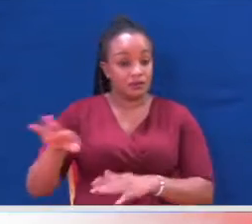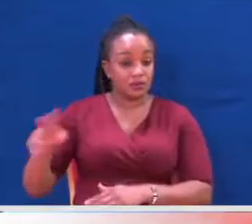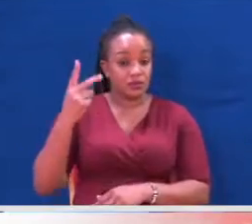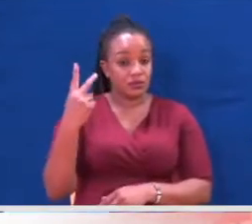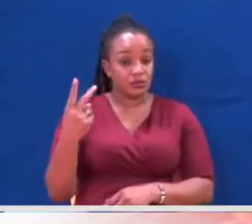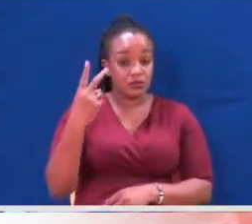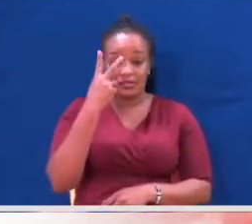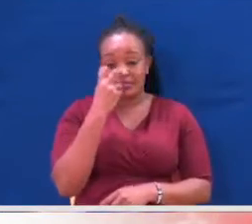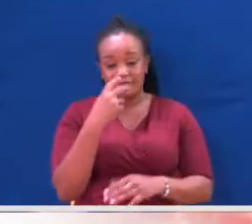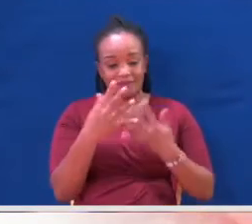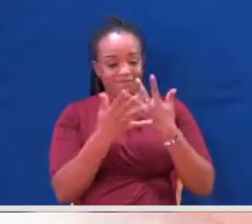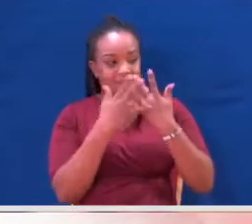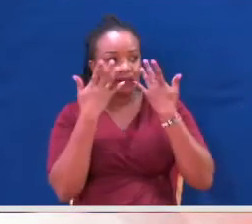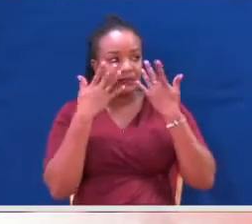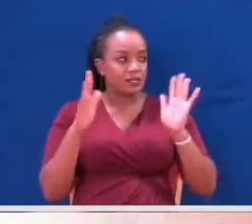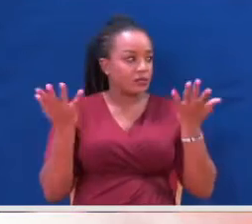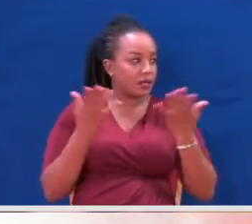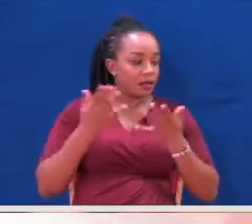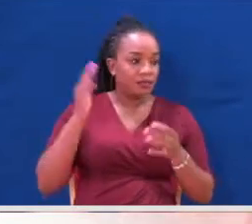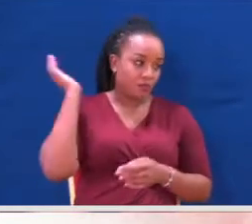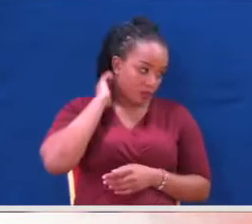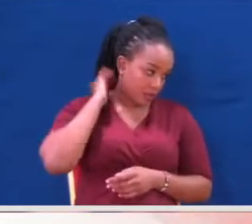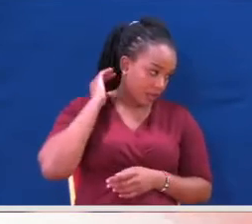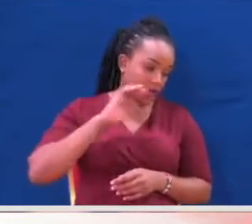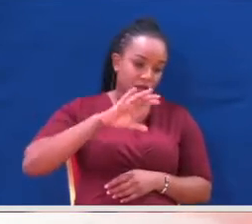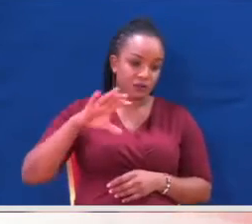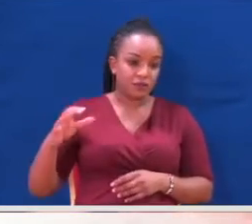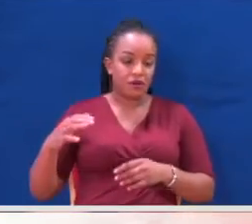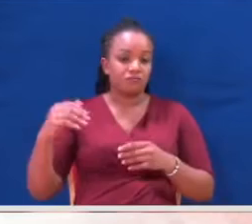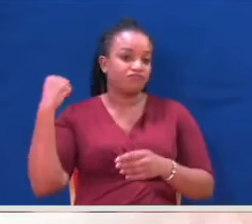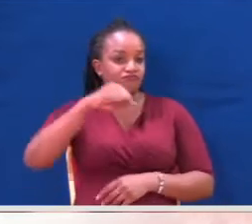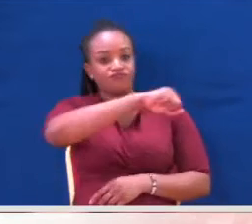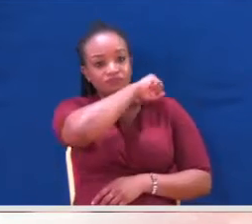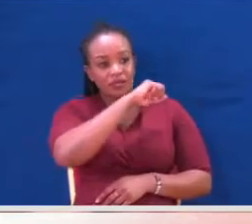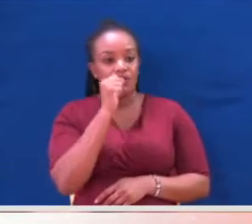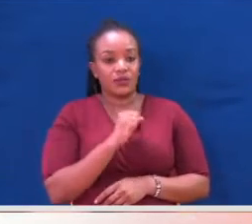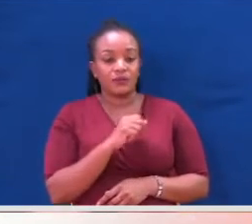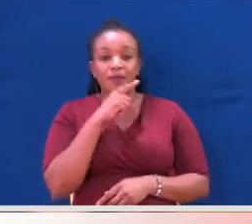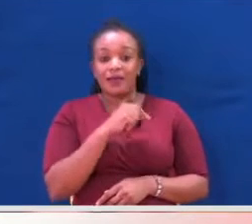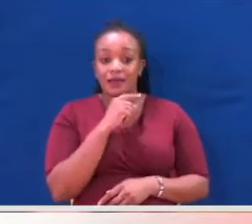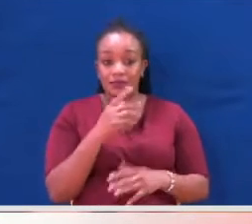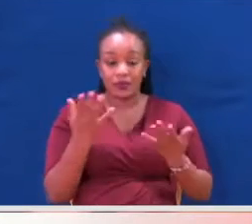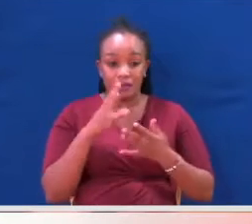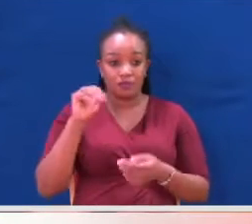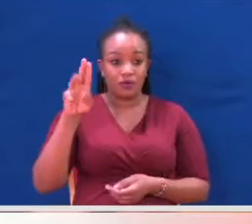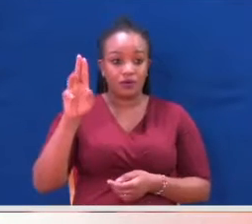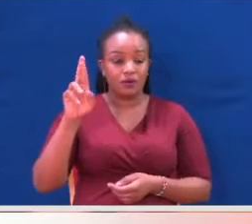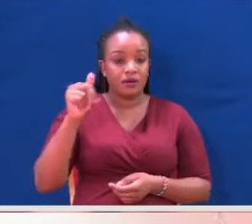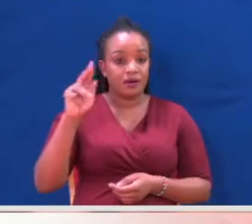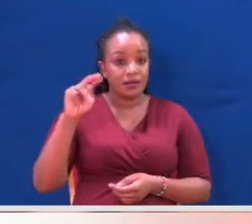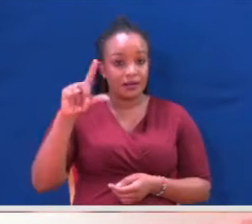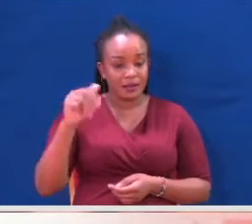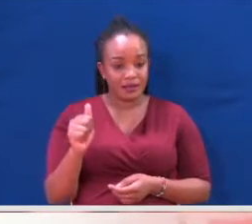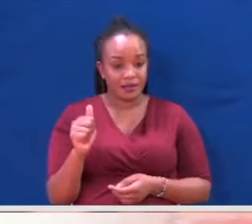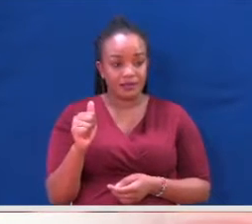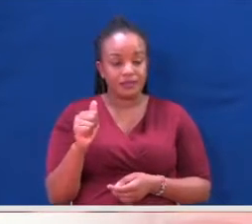have been arrested in Murang'a County for allegedly kidnapping an elderly man in Maragua on Tuesday. Thomas Mwaga says he